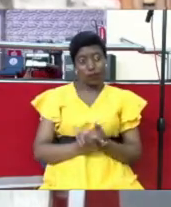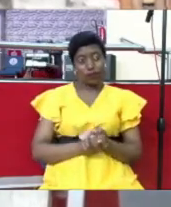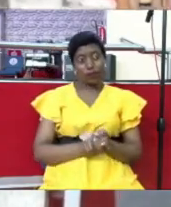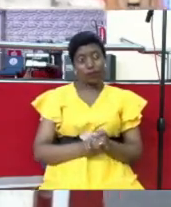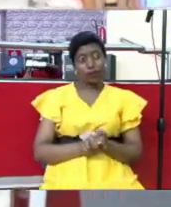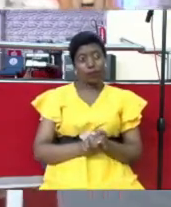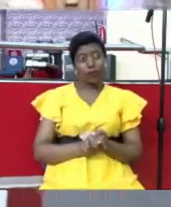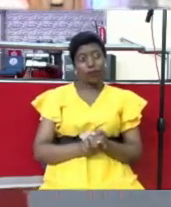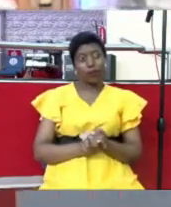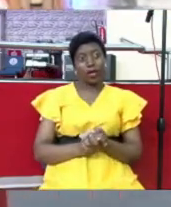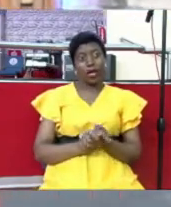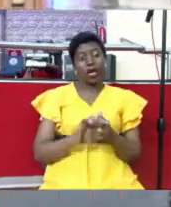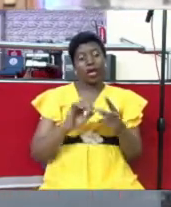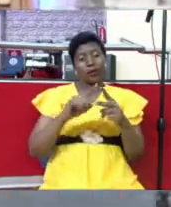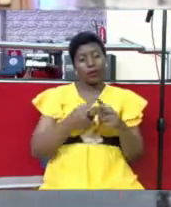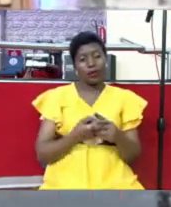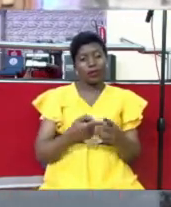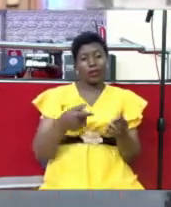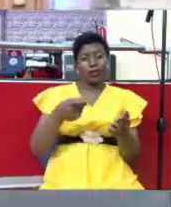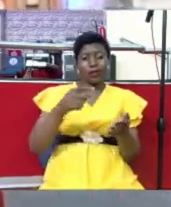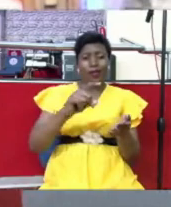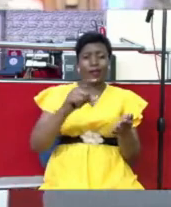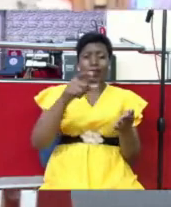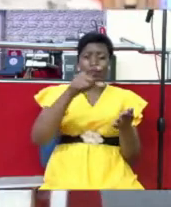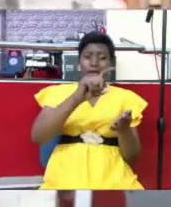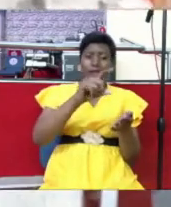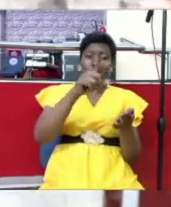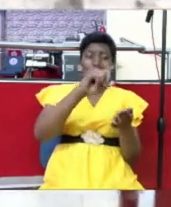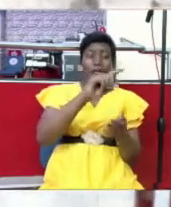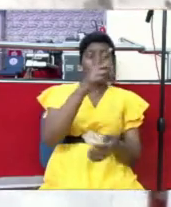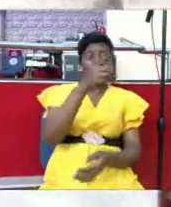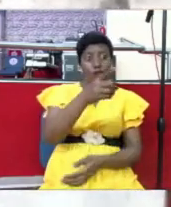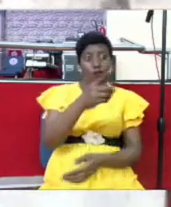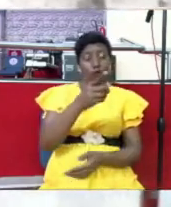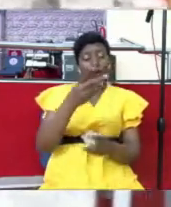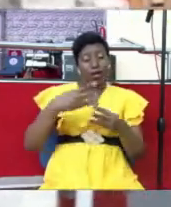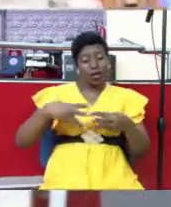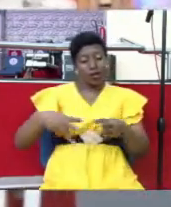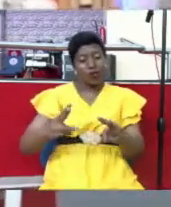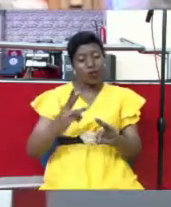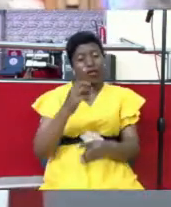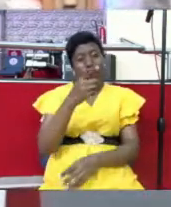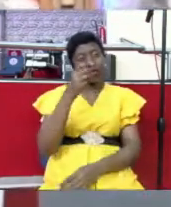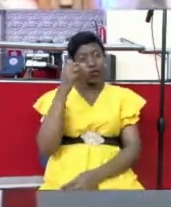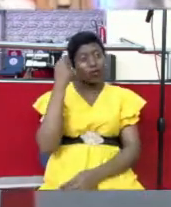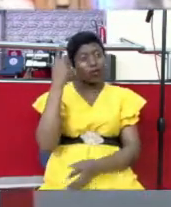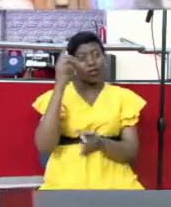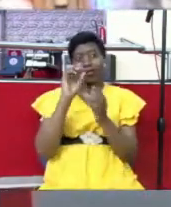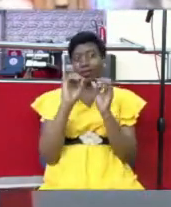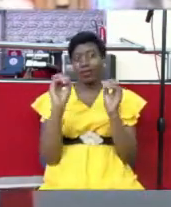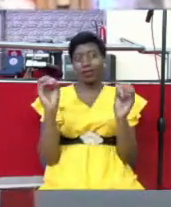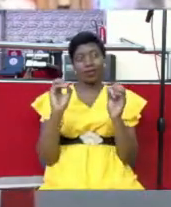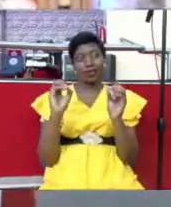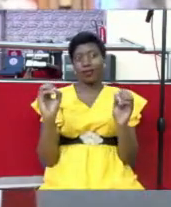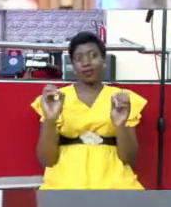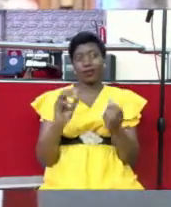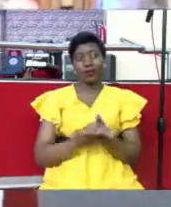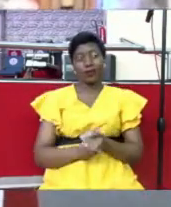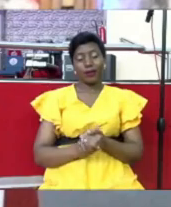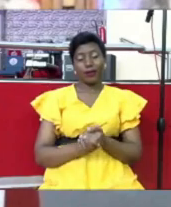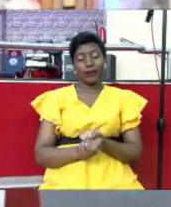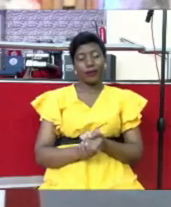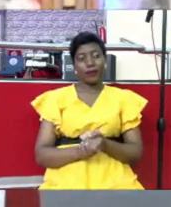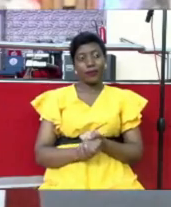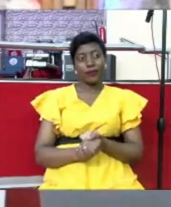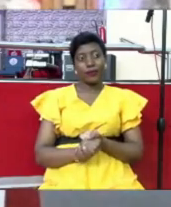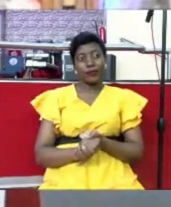will start multiplying you in ways you do not understand. Ataanza kukufanya mara kwa mara kulingana